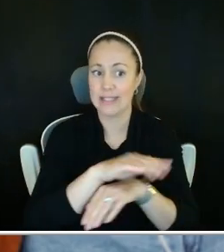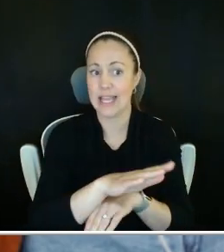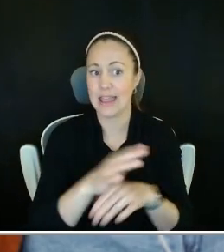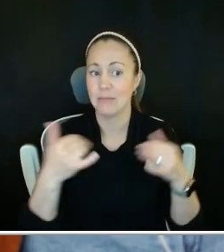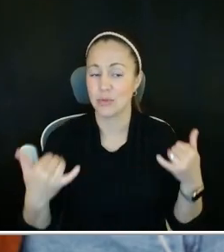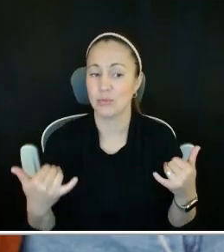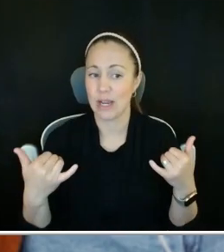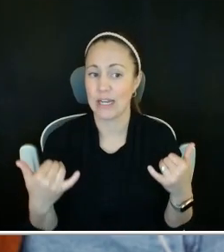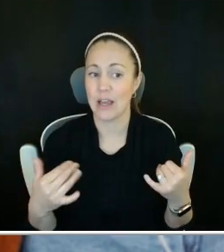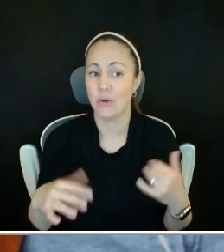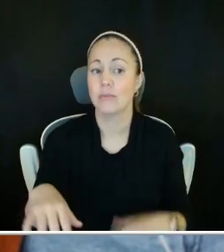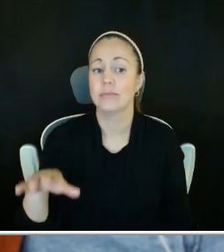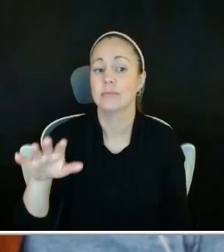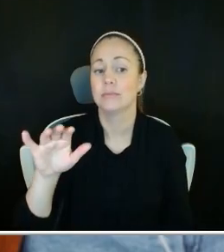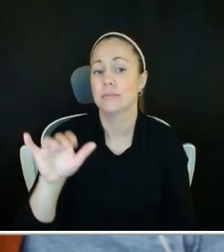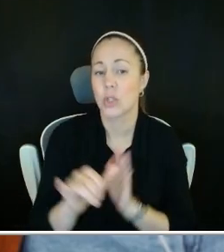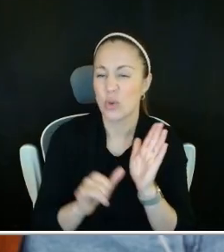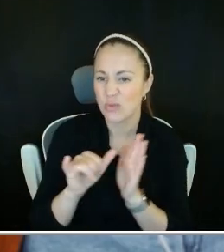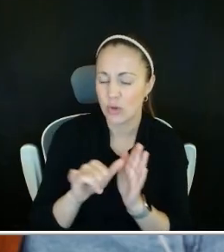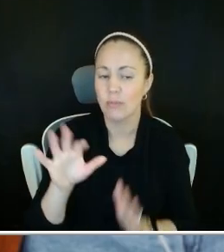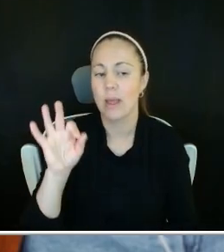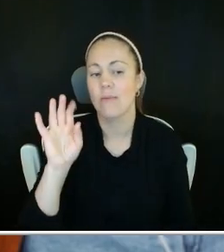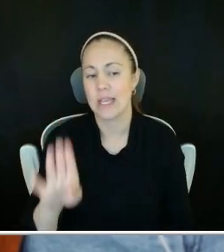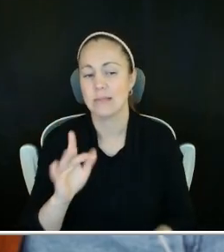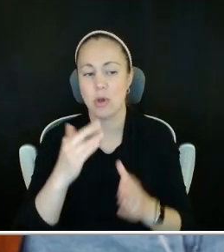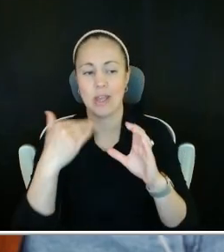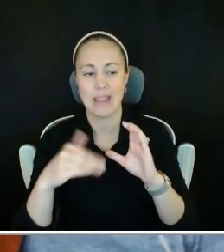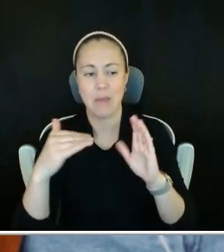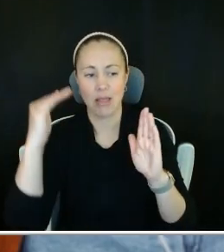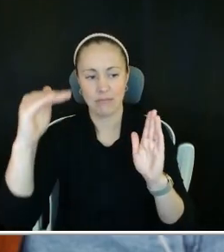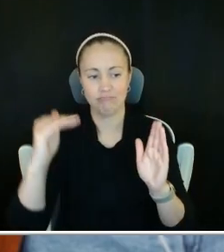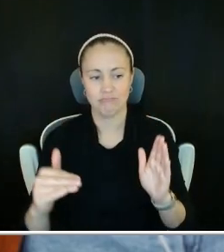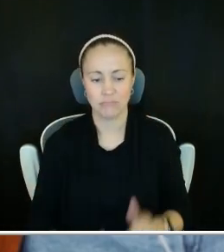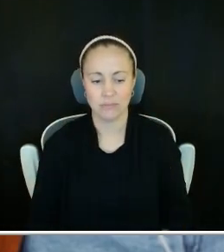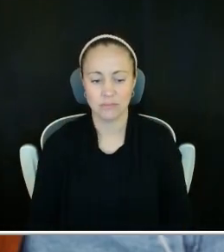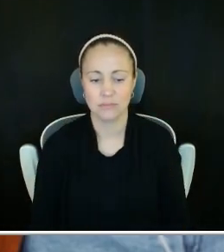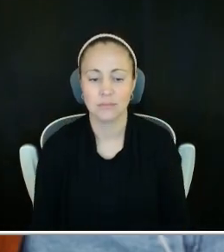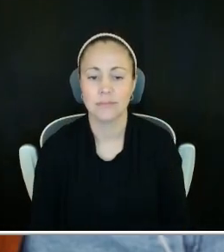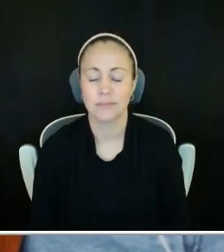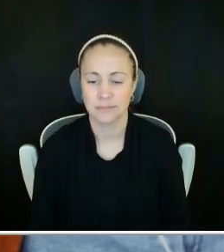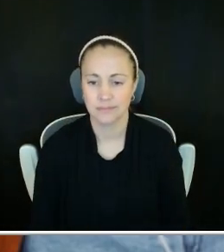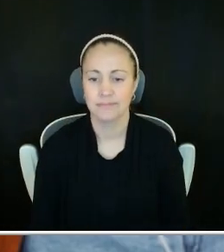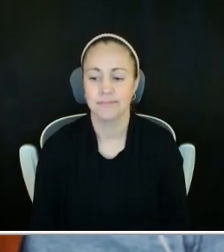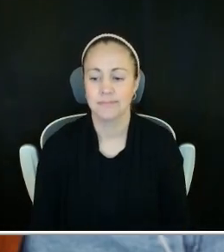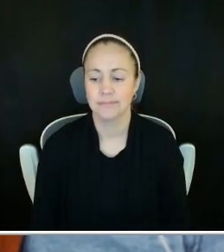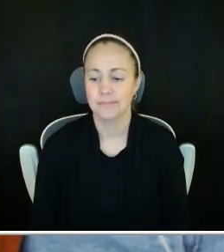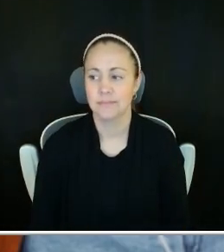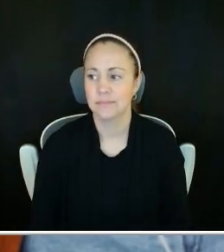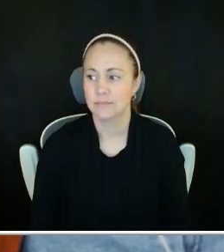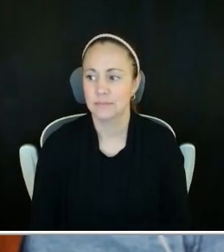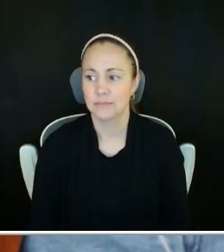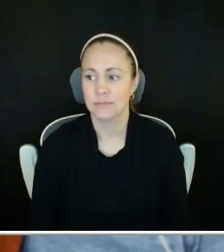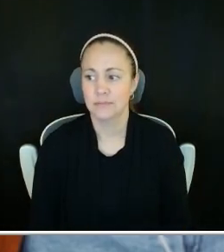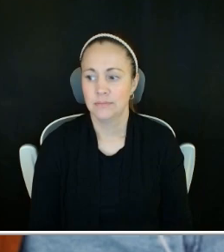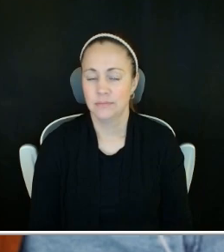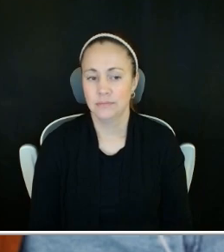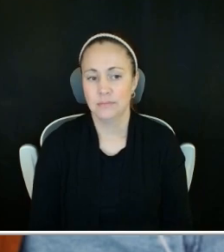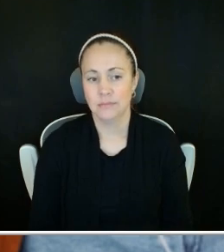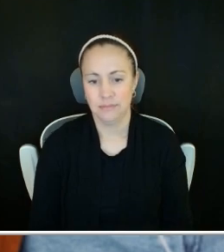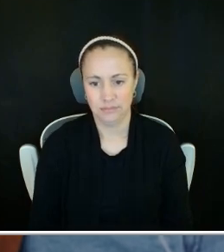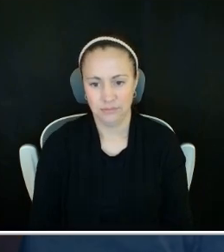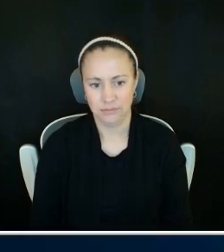on our YouTube page or our Facebook page. Those links on how you can connect with us in real time are right there on the screen.